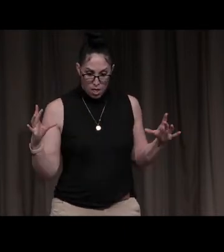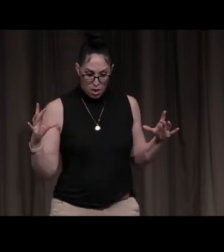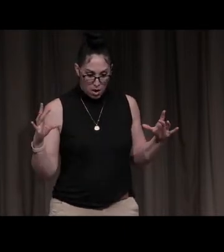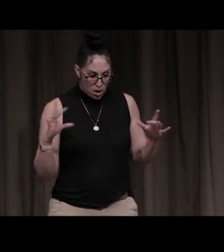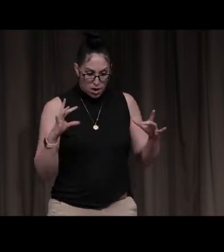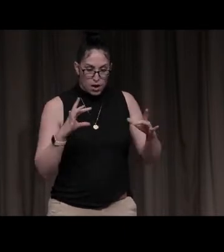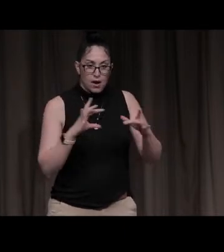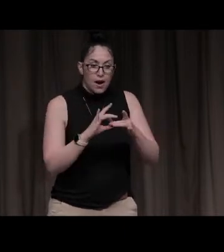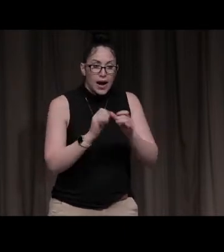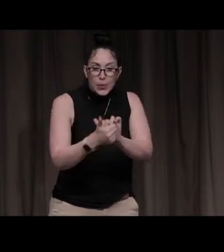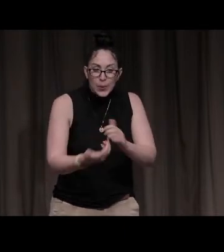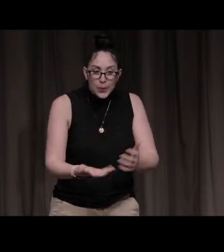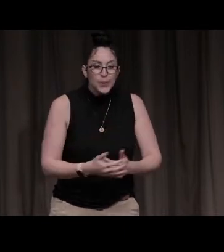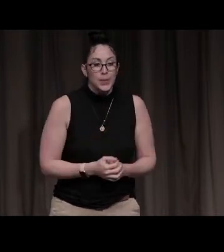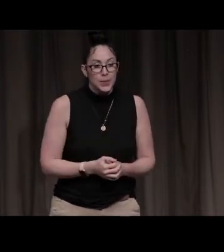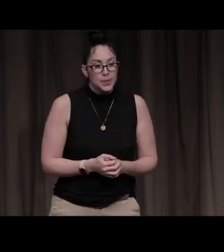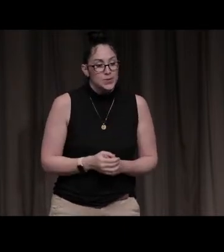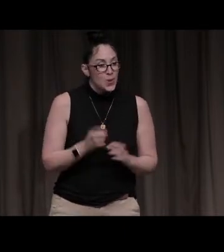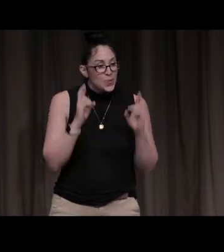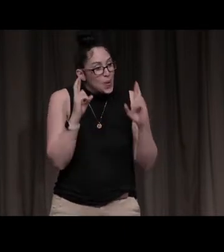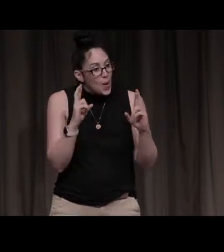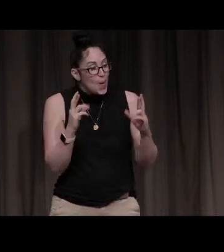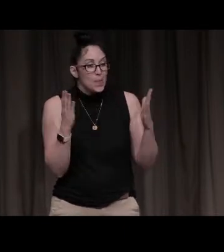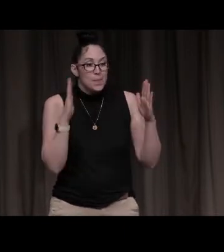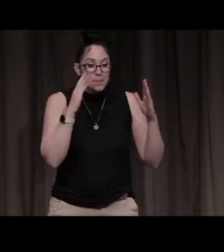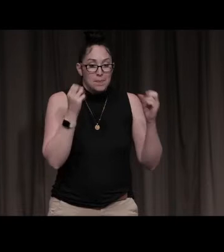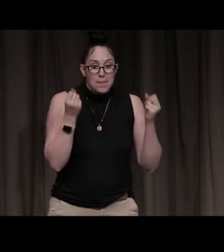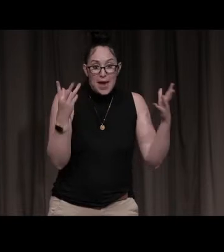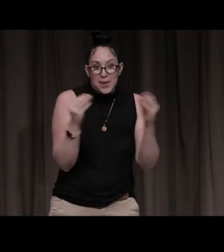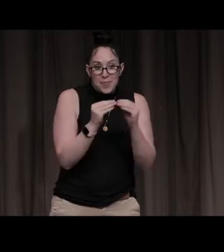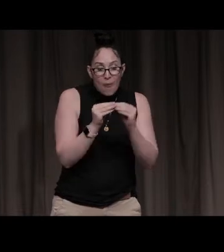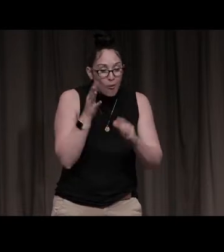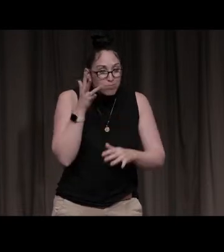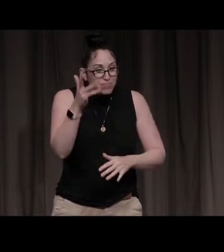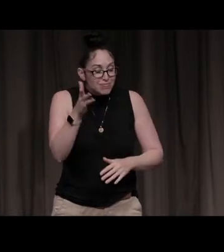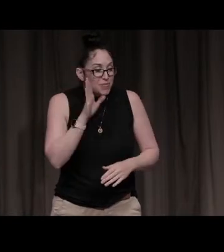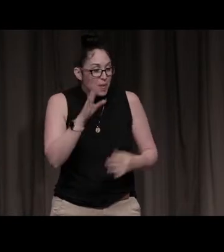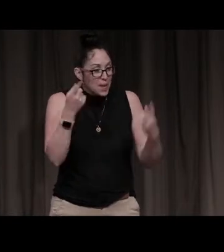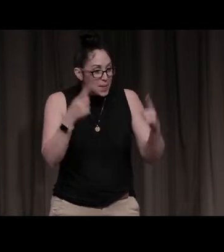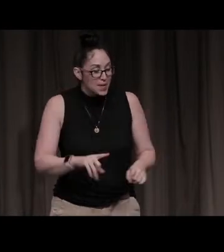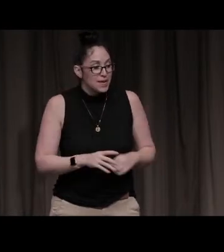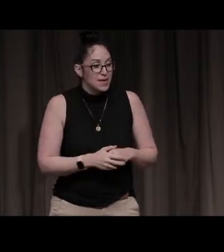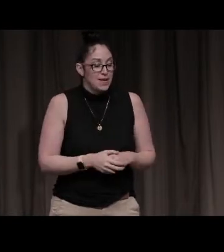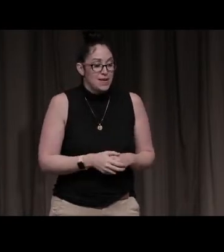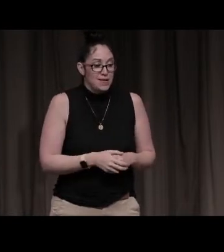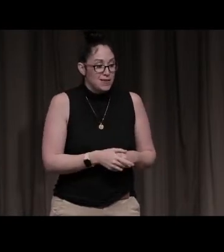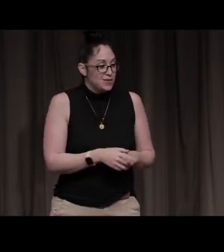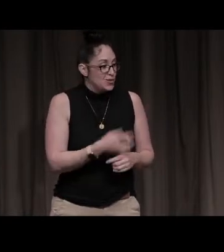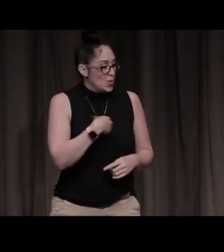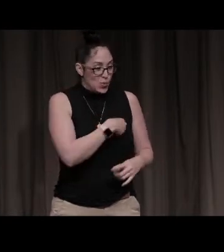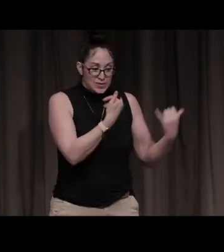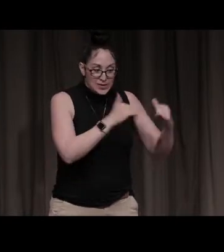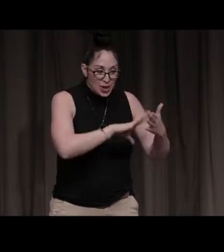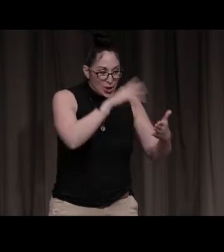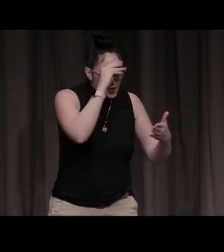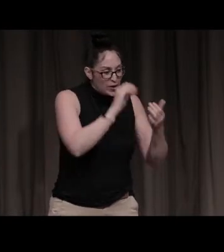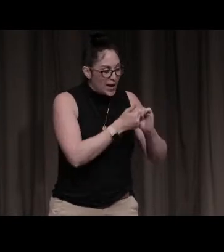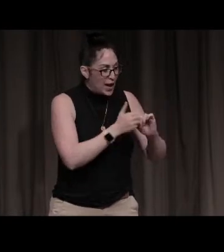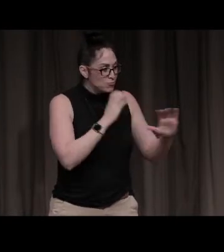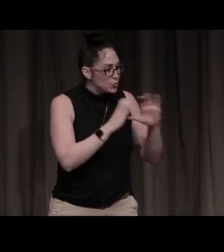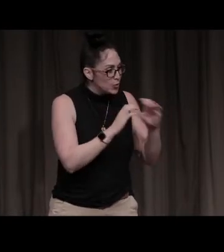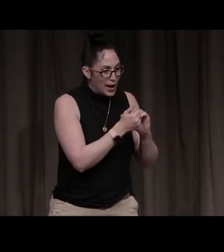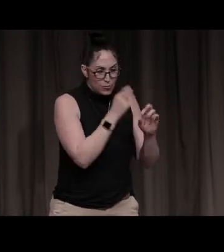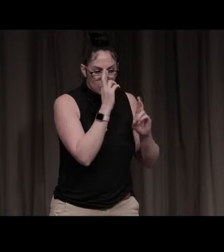said, this is hopefully one of many more to come. We're all learning how to dialogue with one another, how to respect